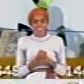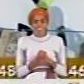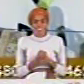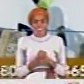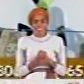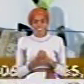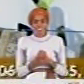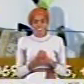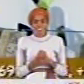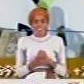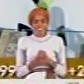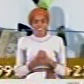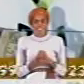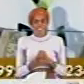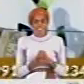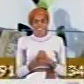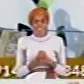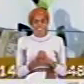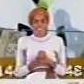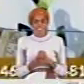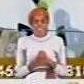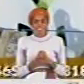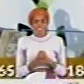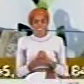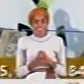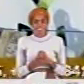you. God bless you.